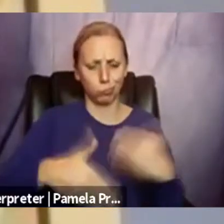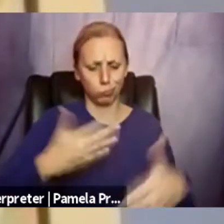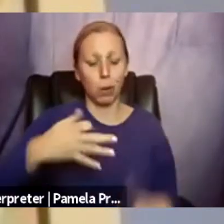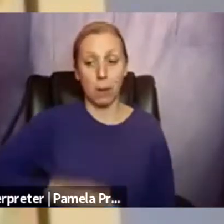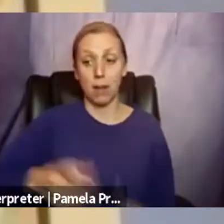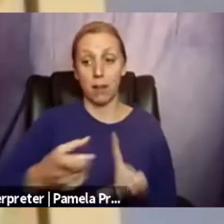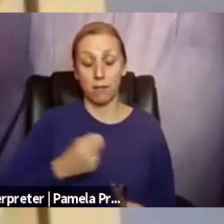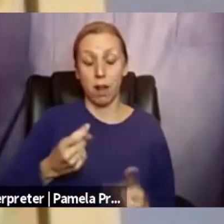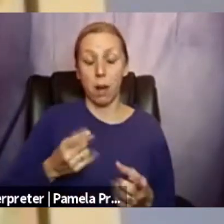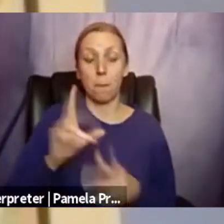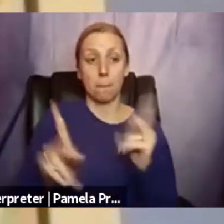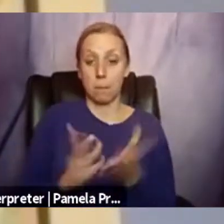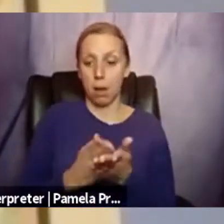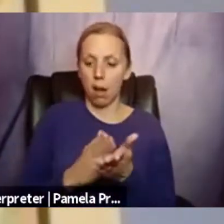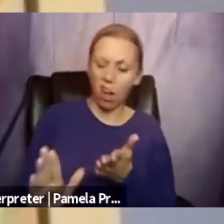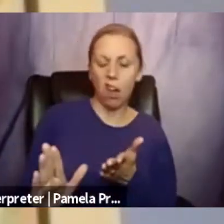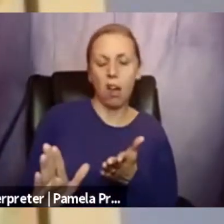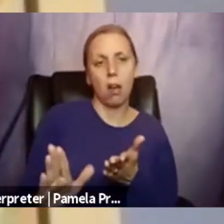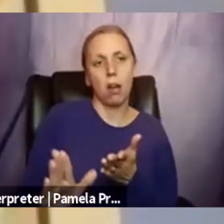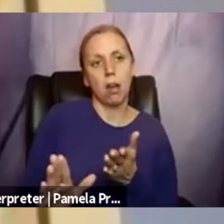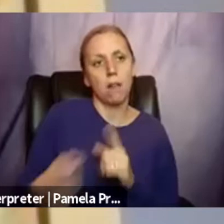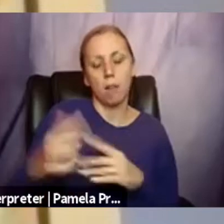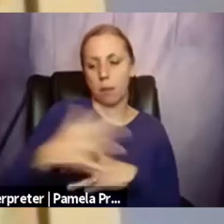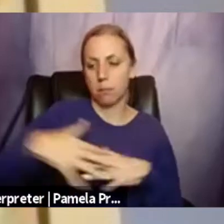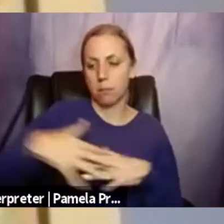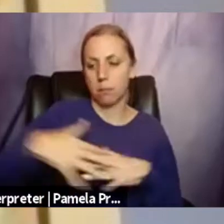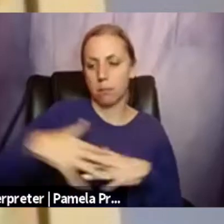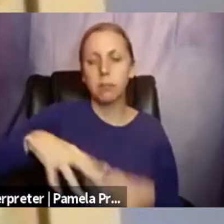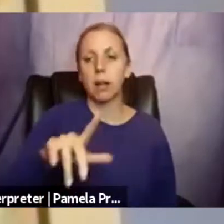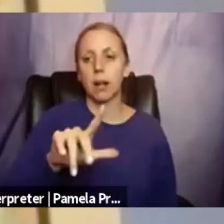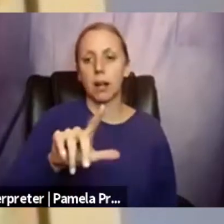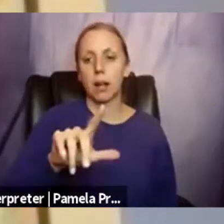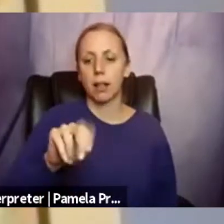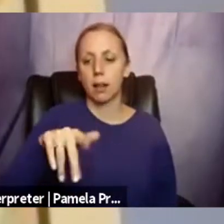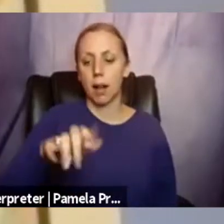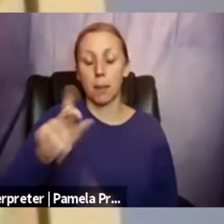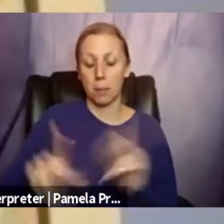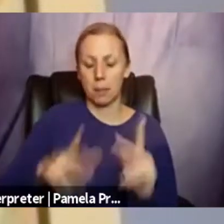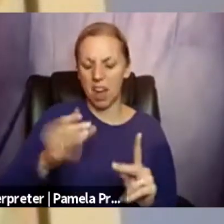and subsequent erasure of Lenape people and governance on their land.